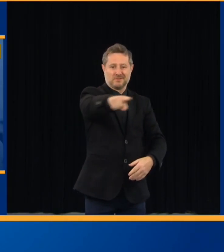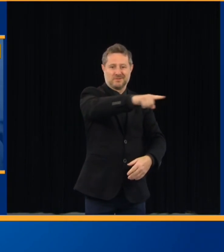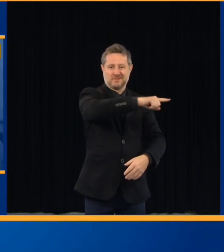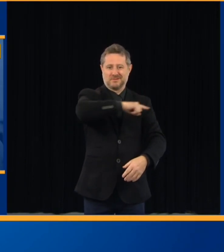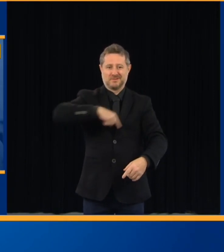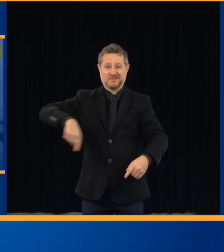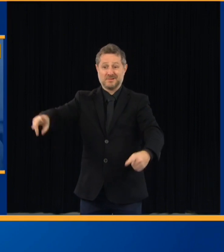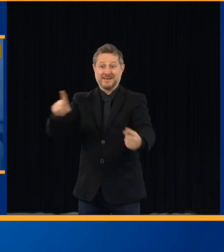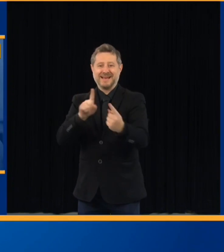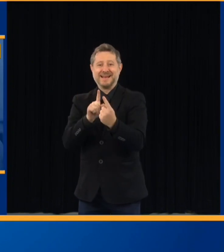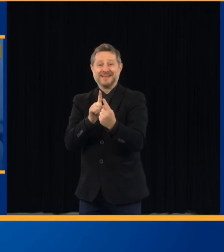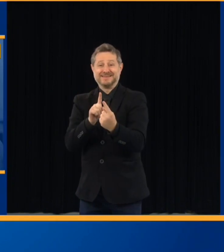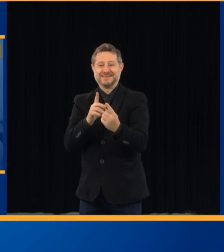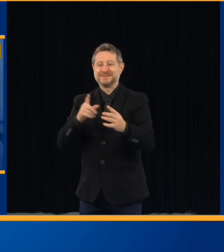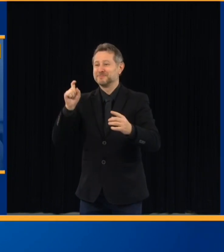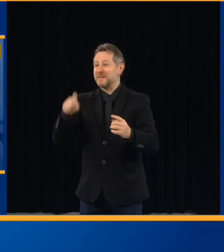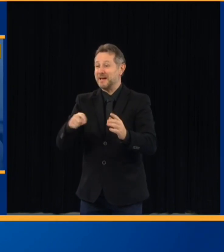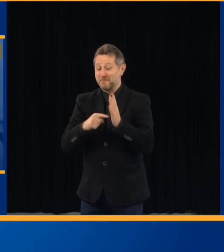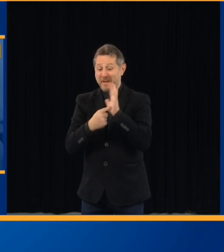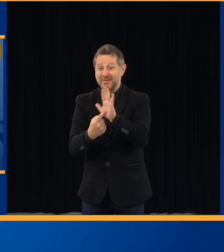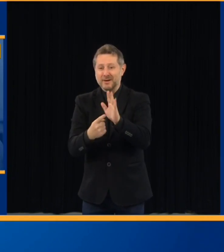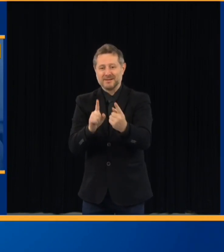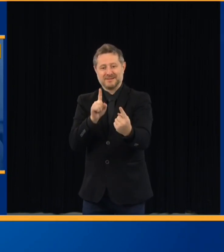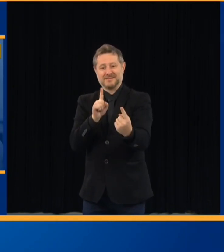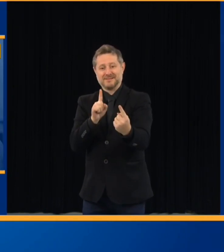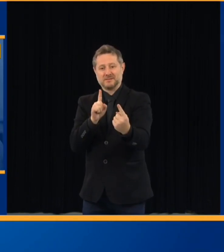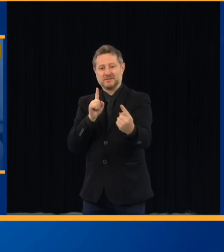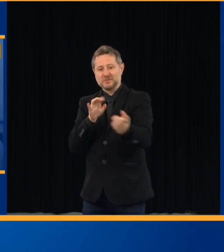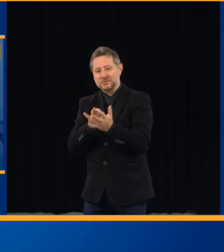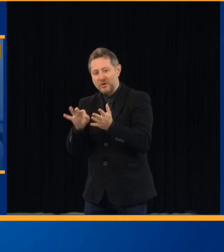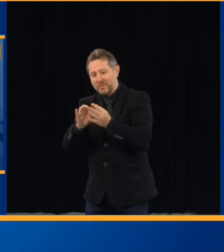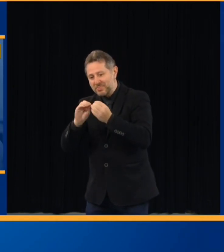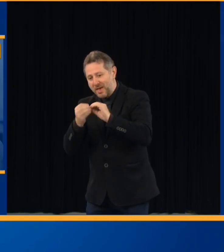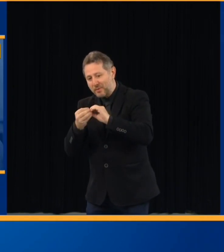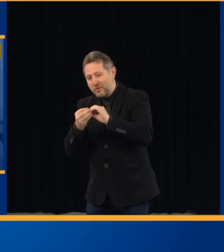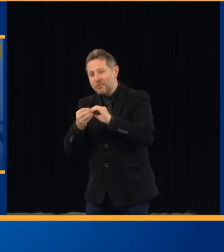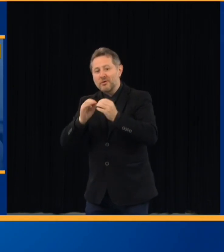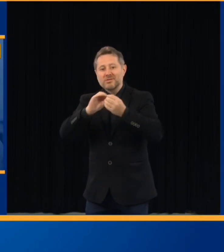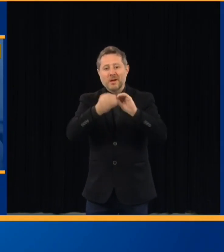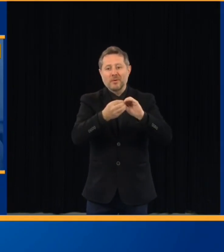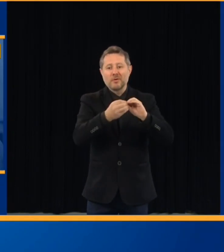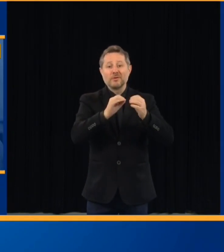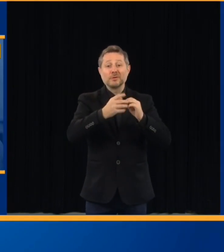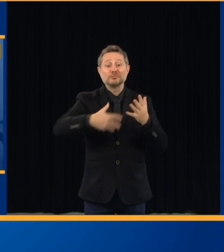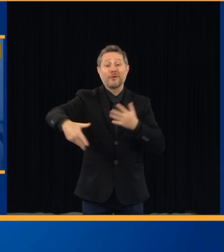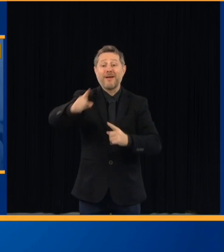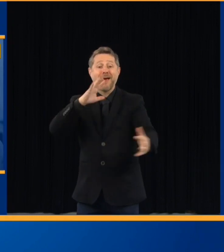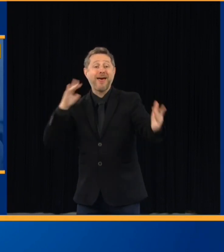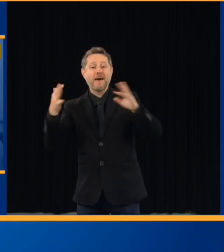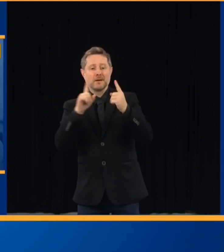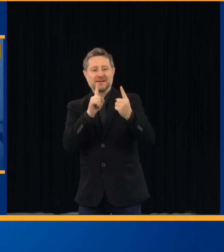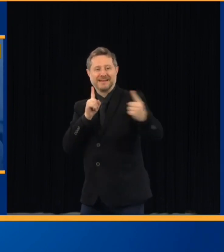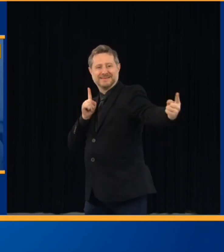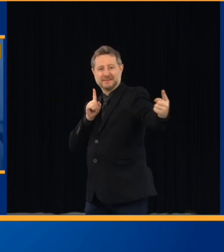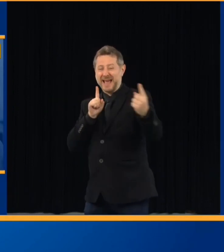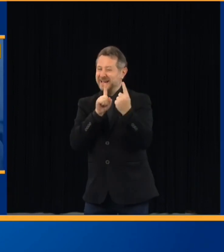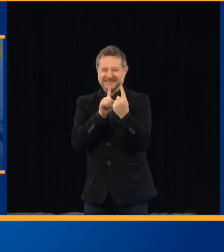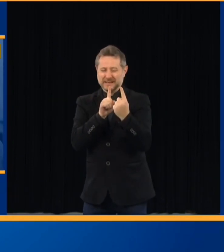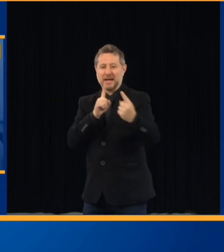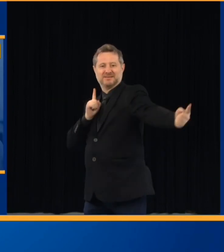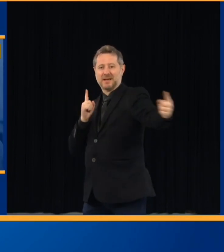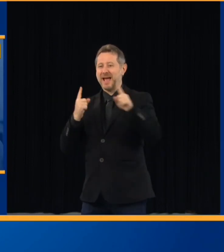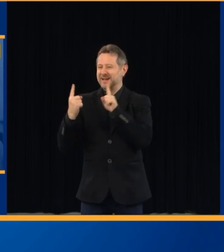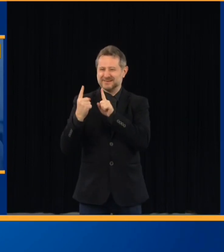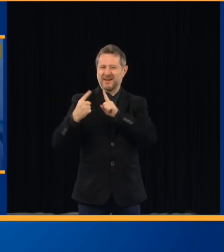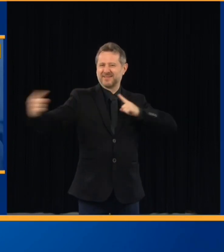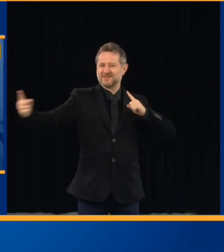model rates how effective social distancing is, right? The variable is the models